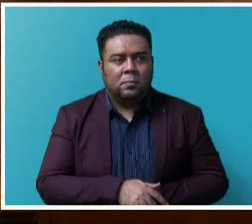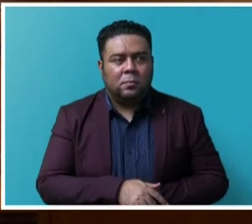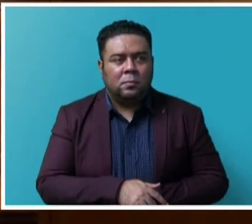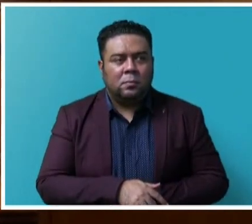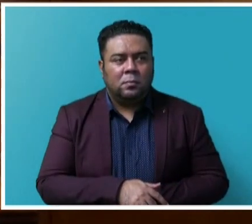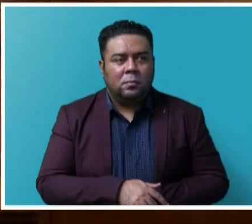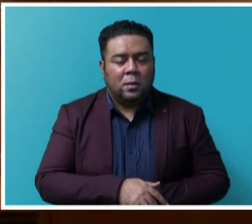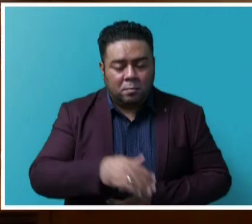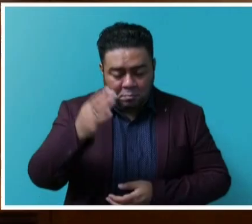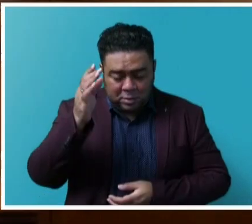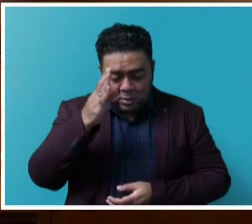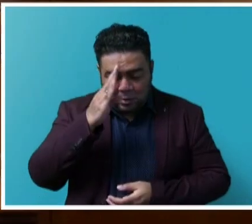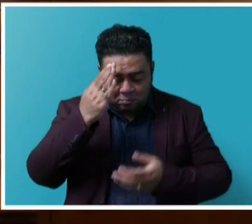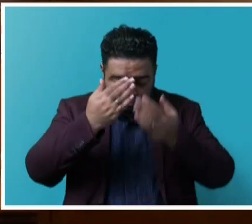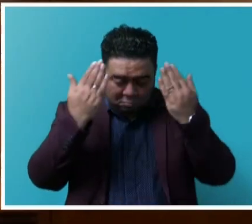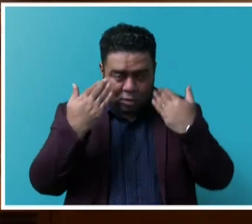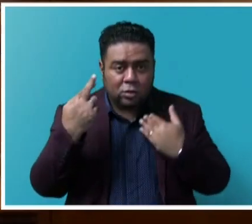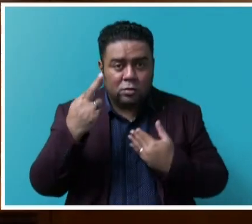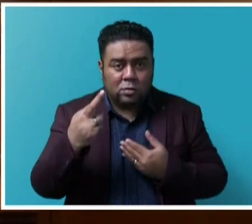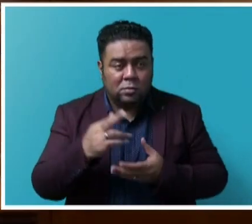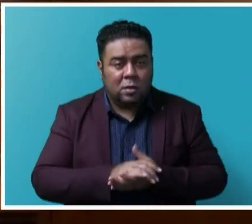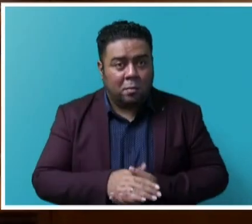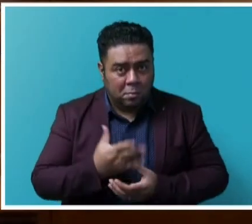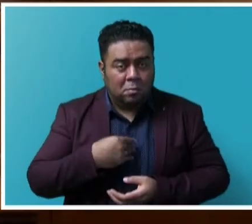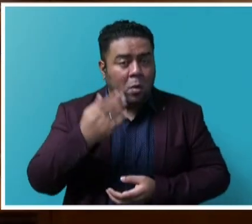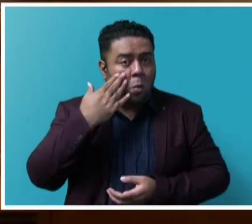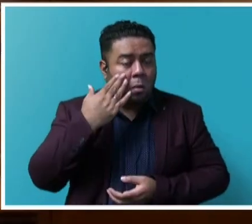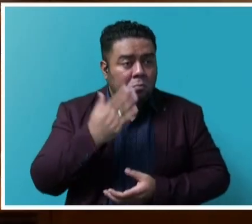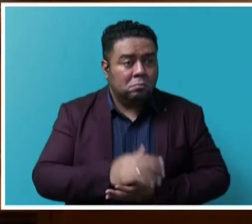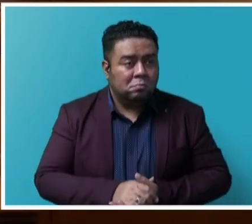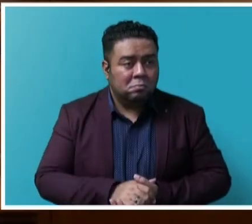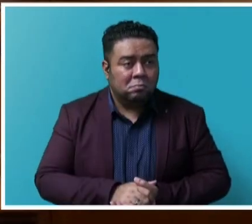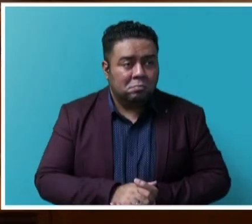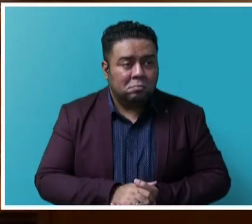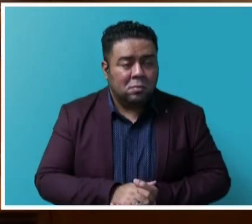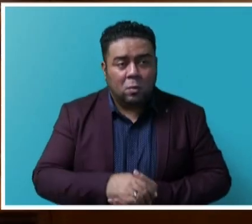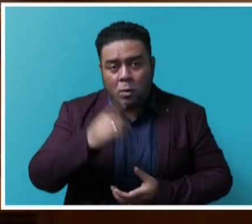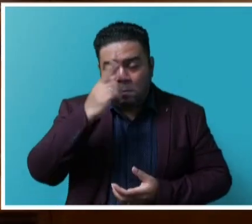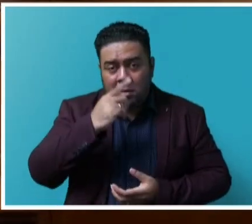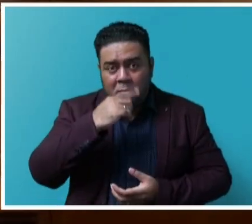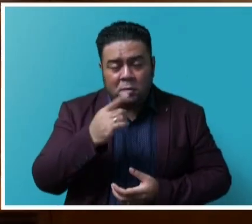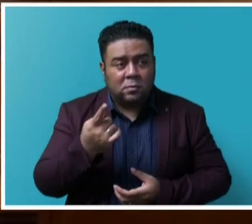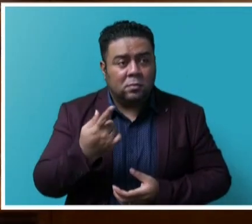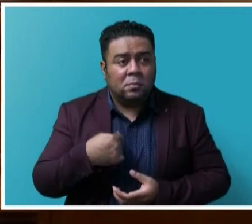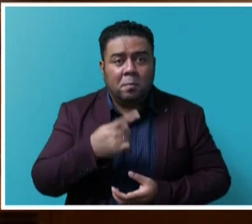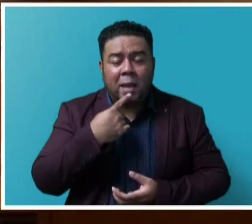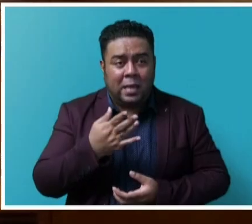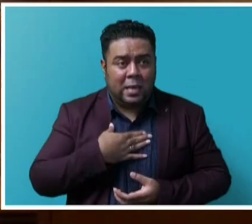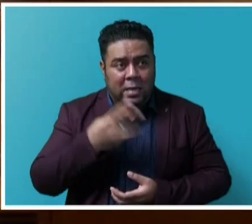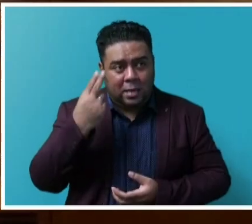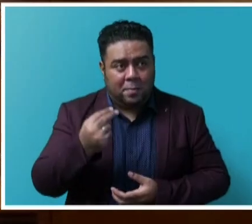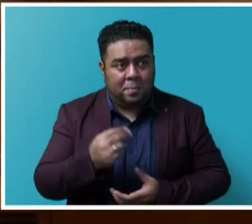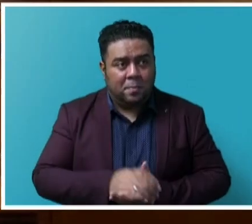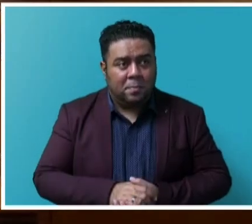The Speaker, I'm certainly aware that when people mention my name in the future,